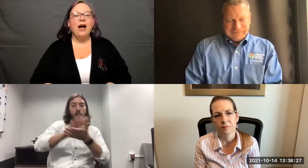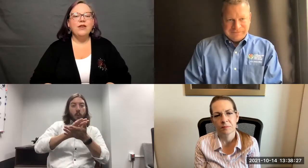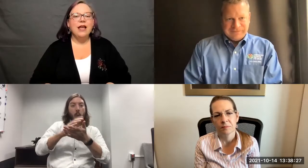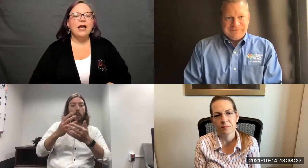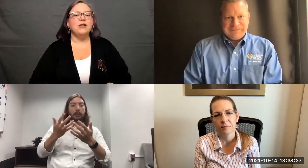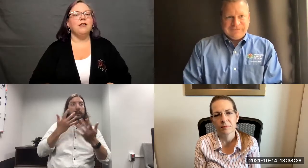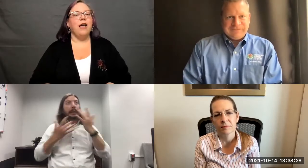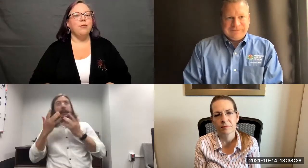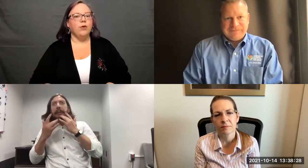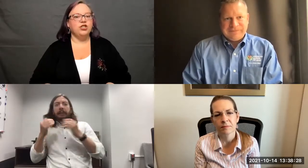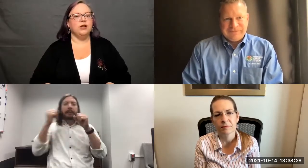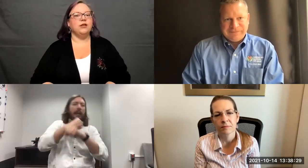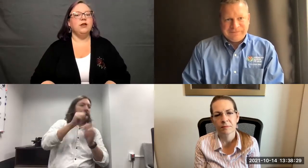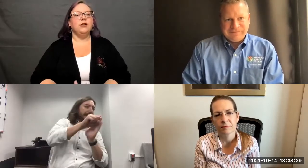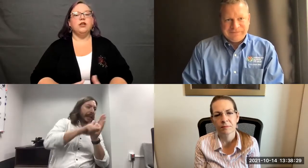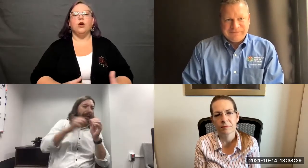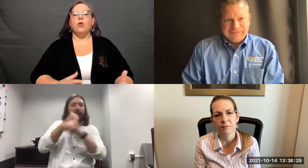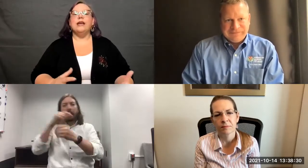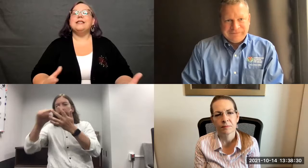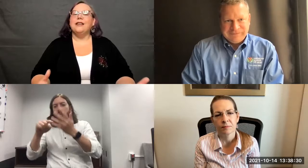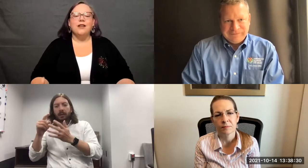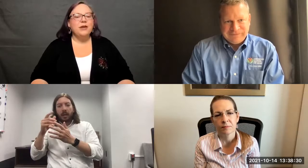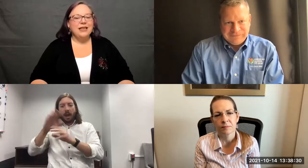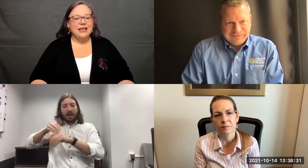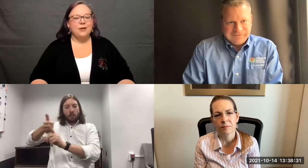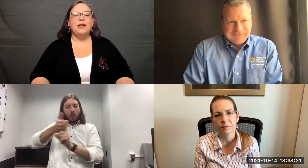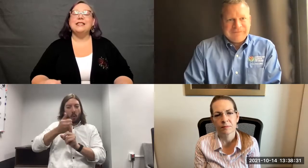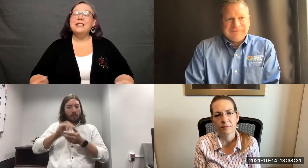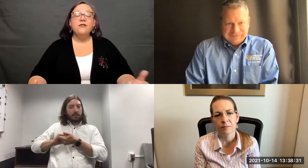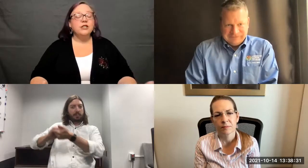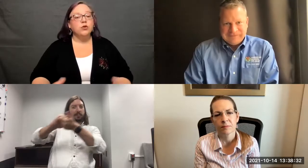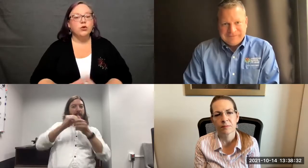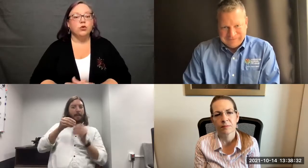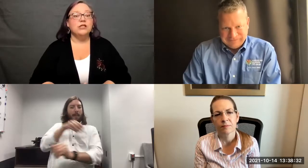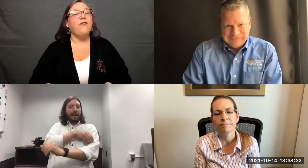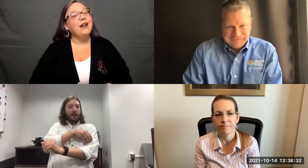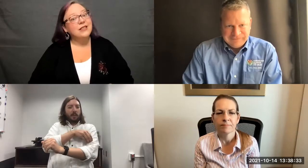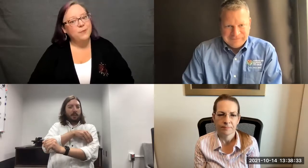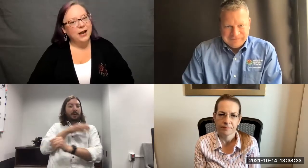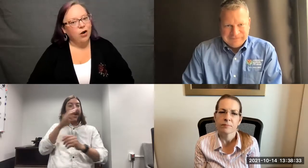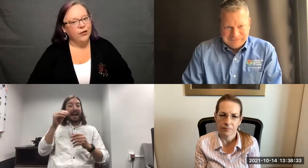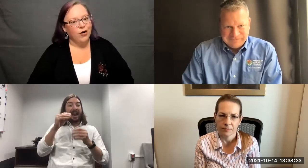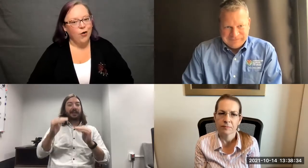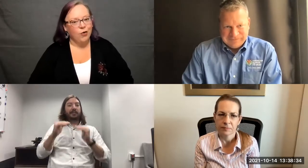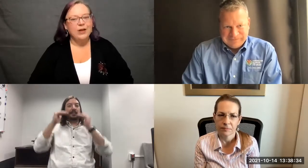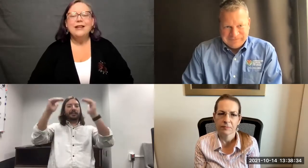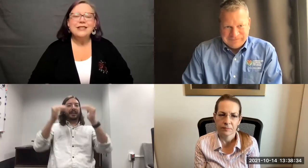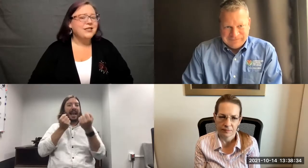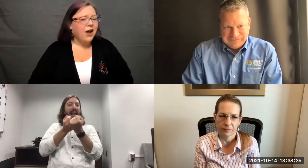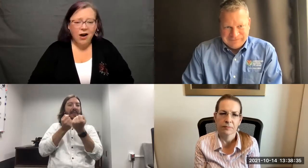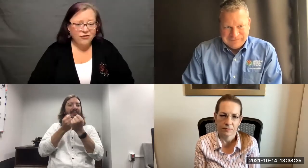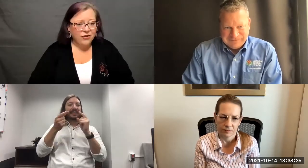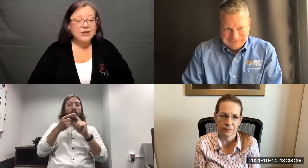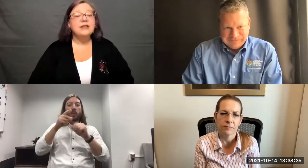so having that collaboration, is going to be key, because individual schools fighting this battle on their own